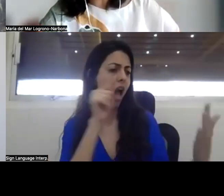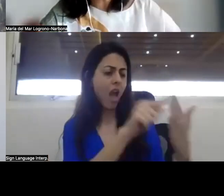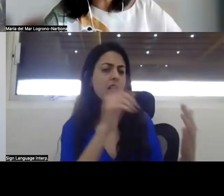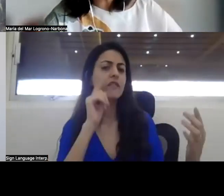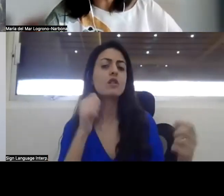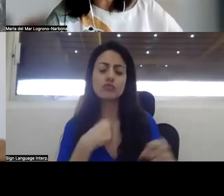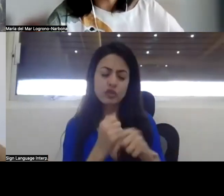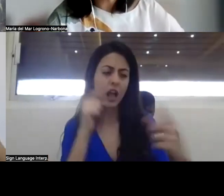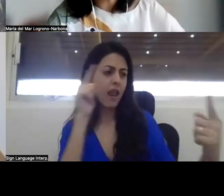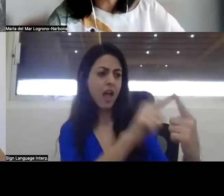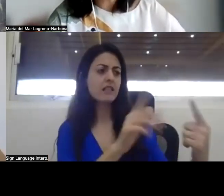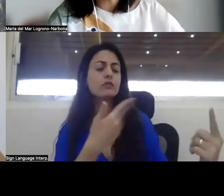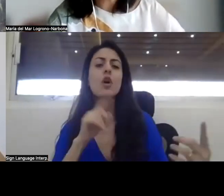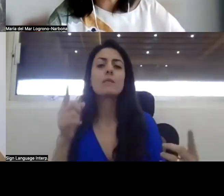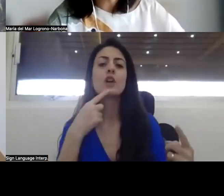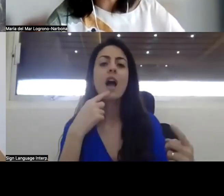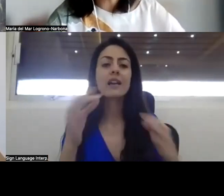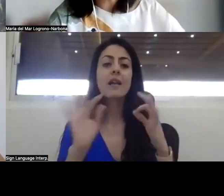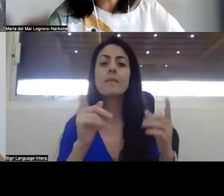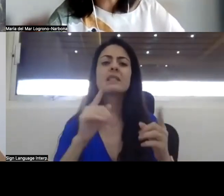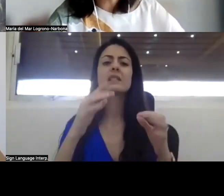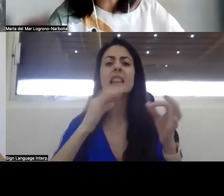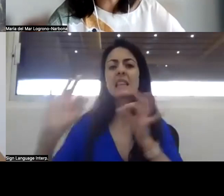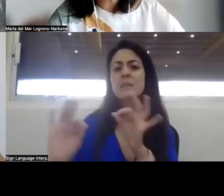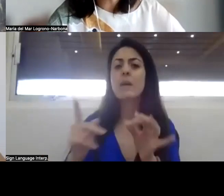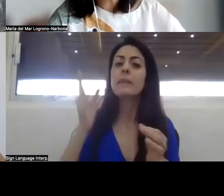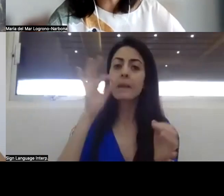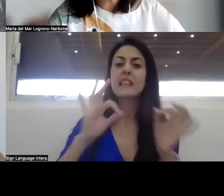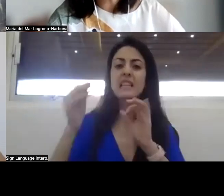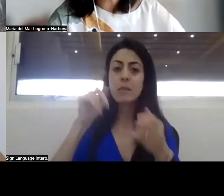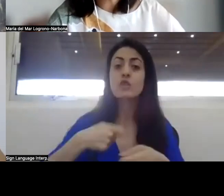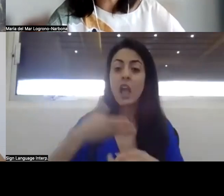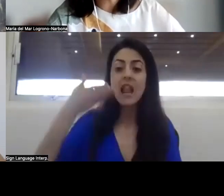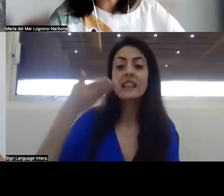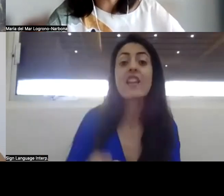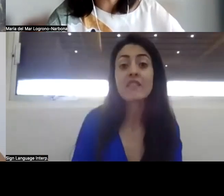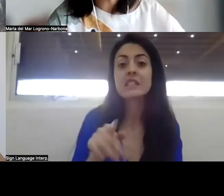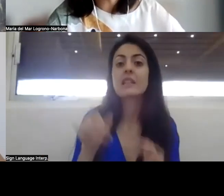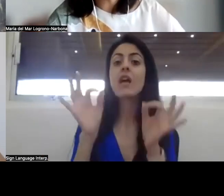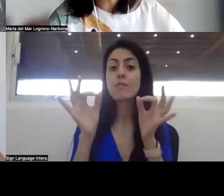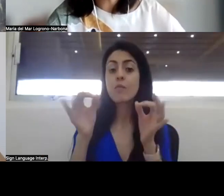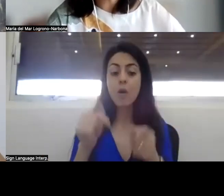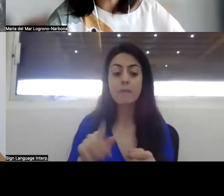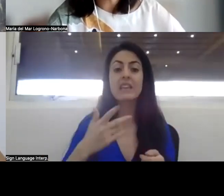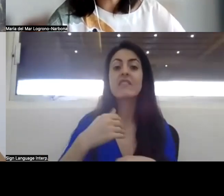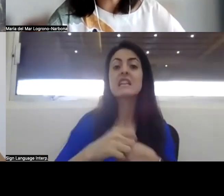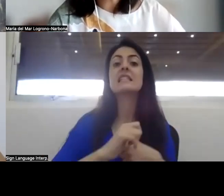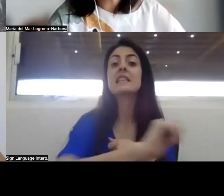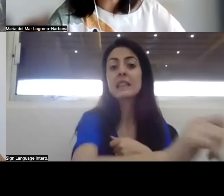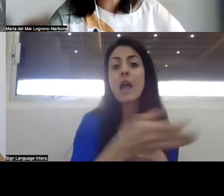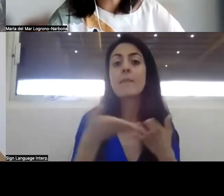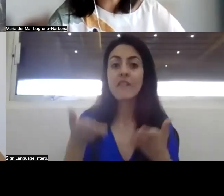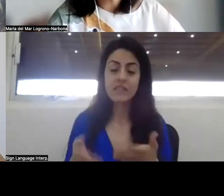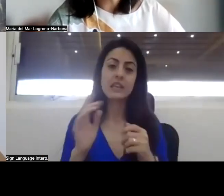critical. And that's, again, an element of sustainability, how to ensure that the demand for this type of approaches and the design